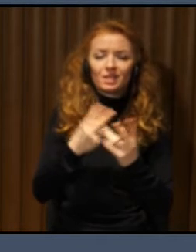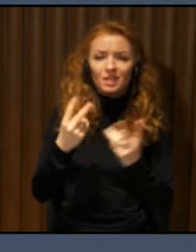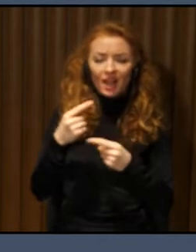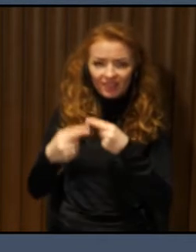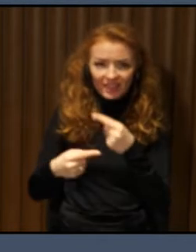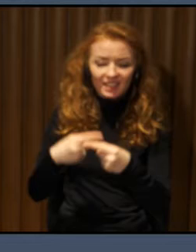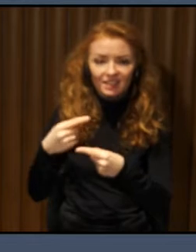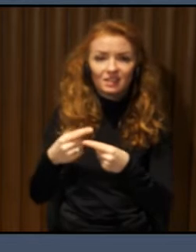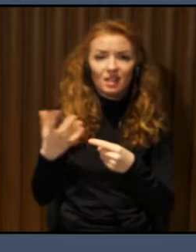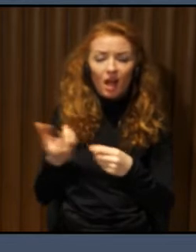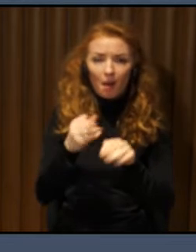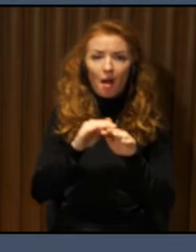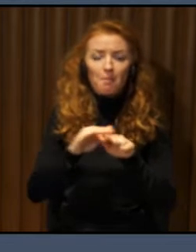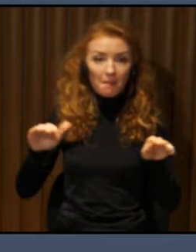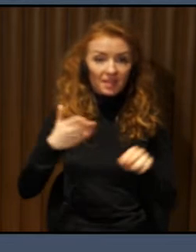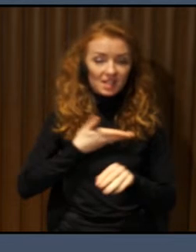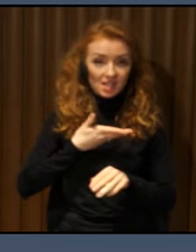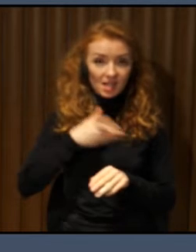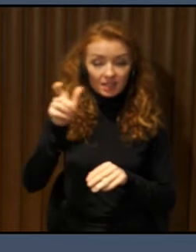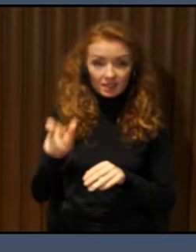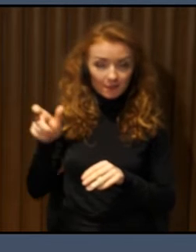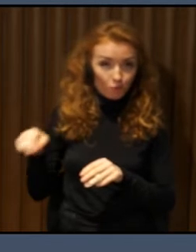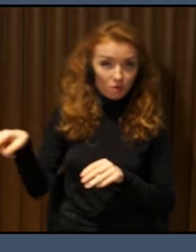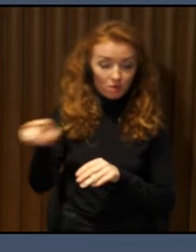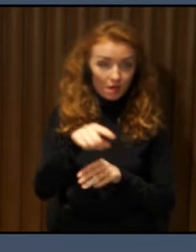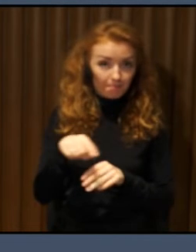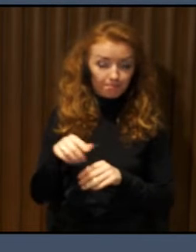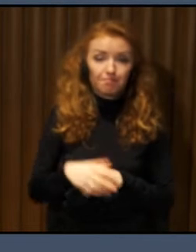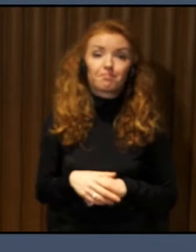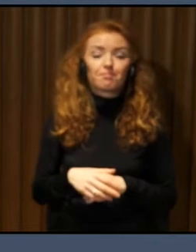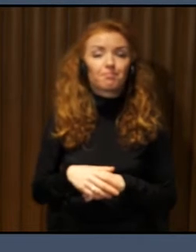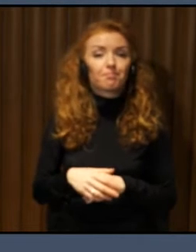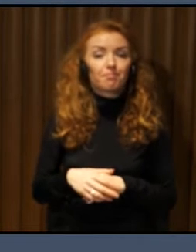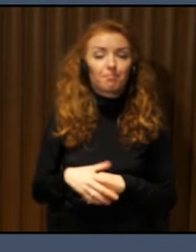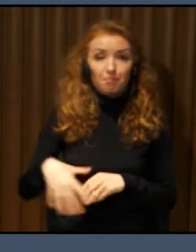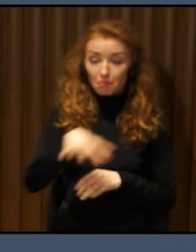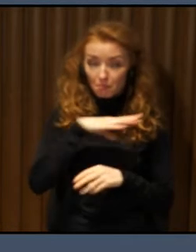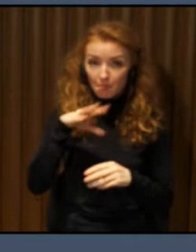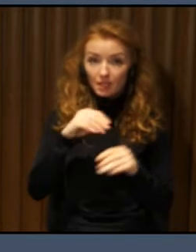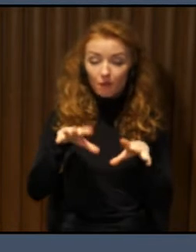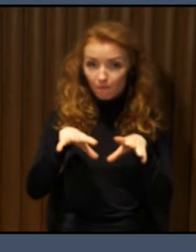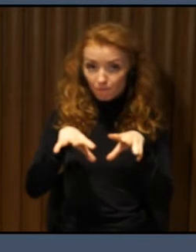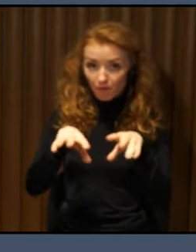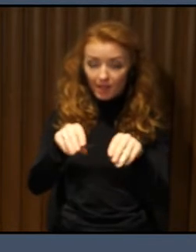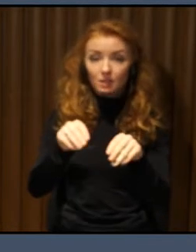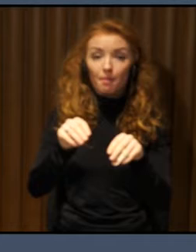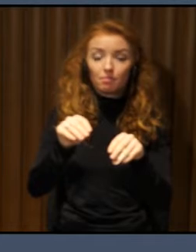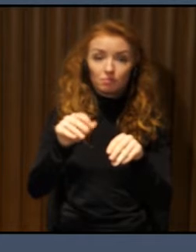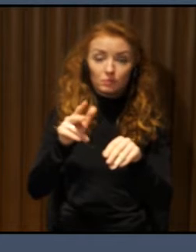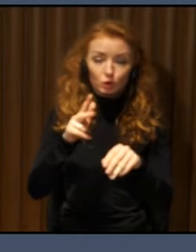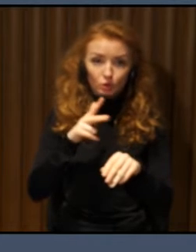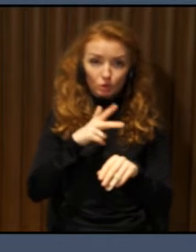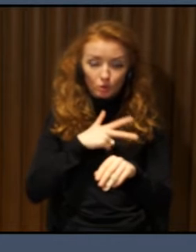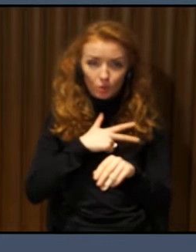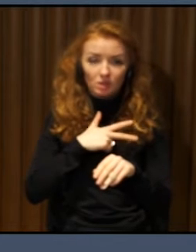do? So we're a social technology B Corp. So what a B Corp means essentially is we are a for-profit business. We have certain social